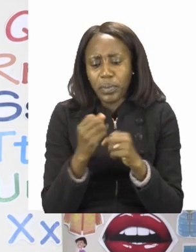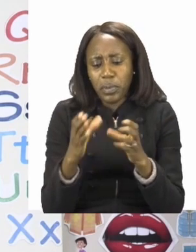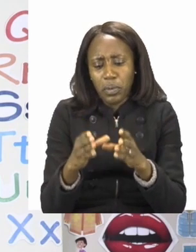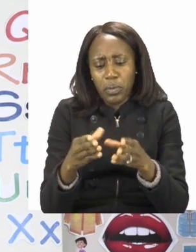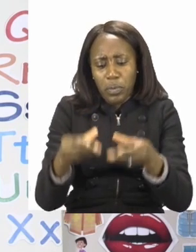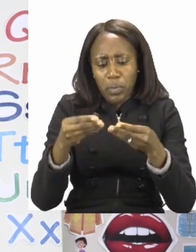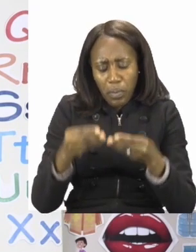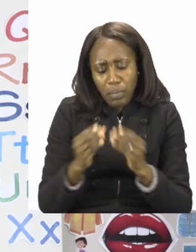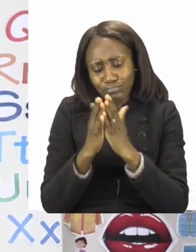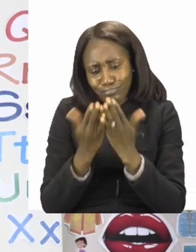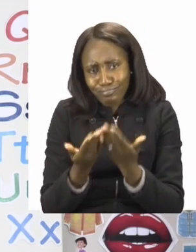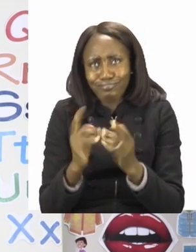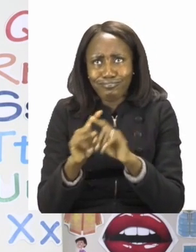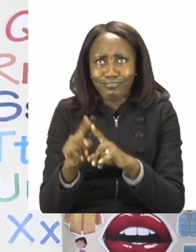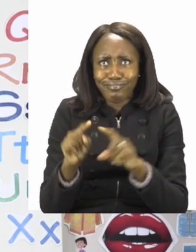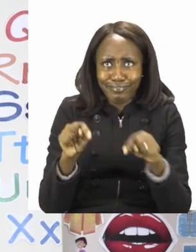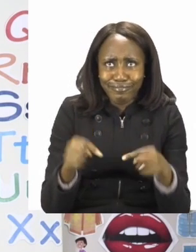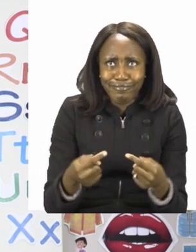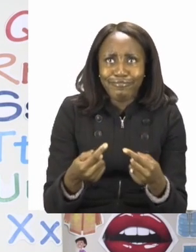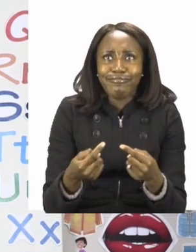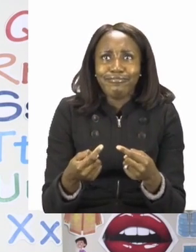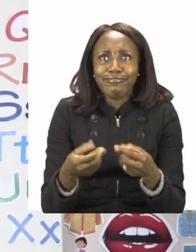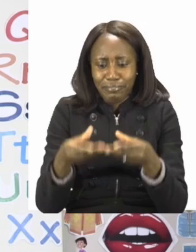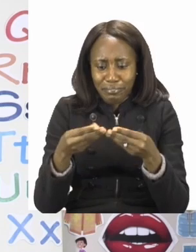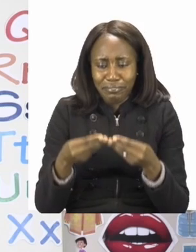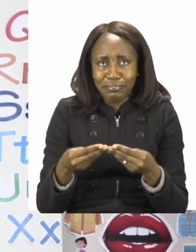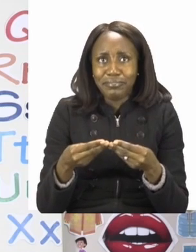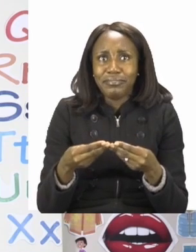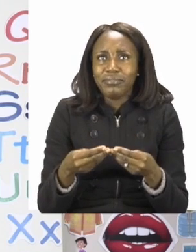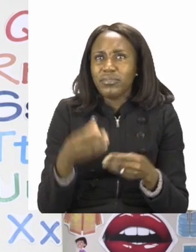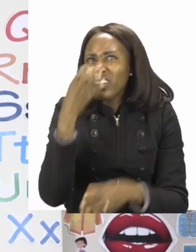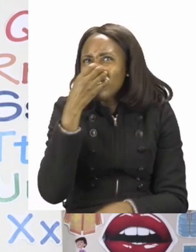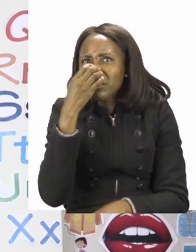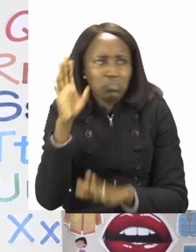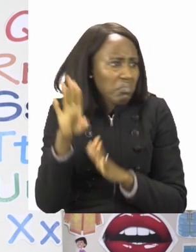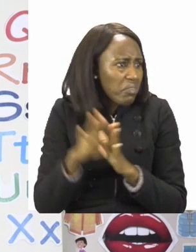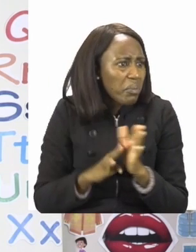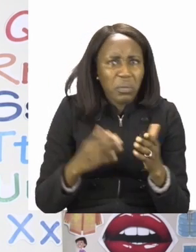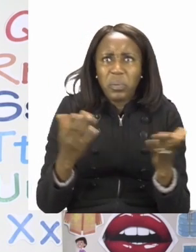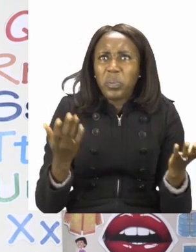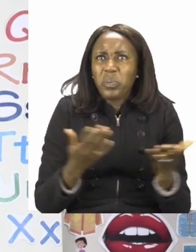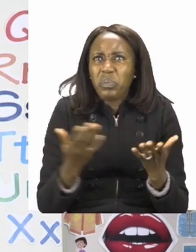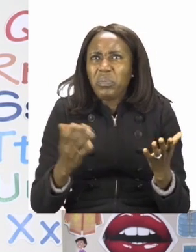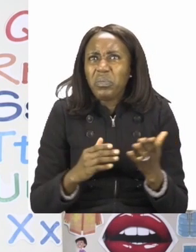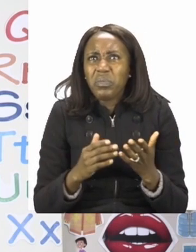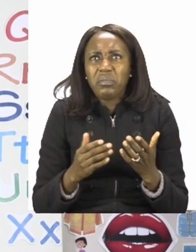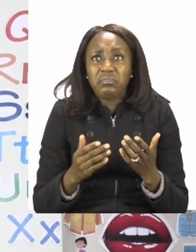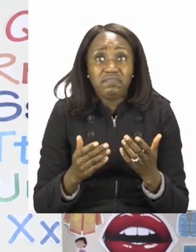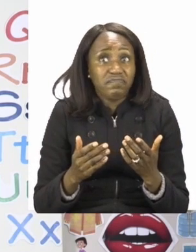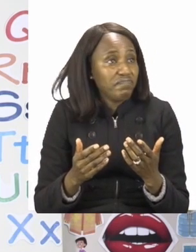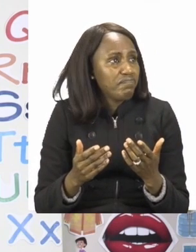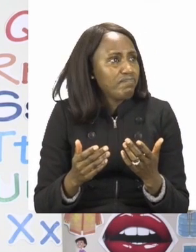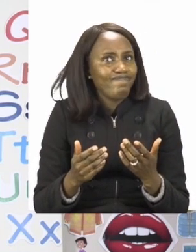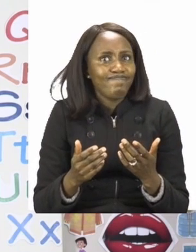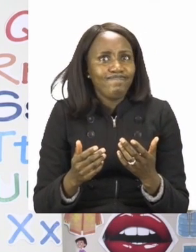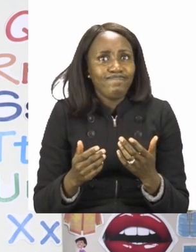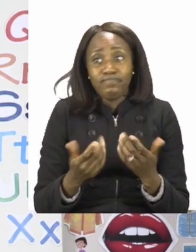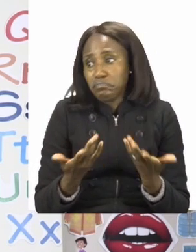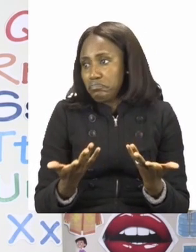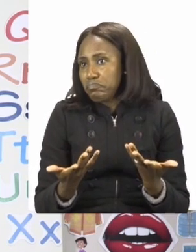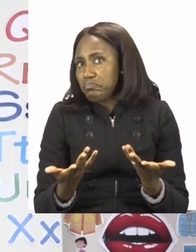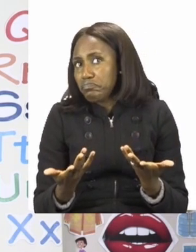you touch anything else. Zoshi said he was going to come and say goodbye to us, so I'm sure he